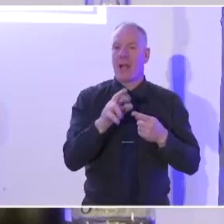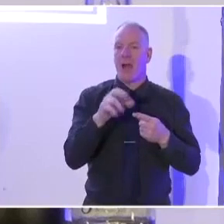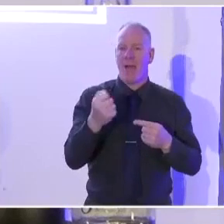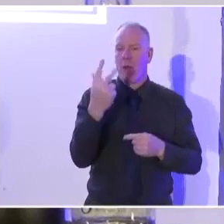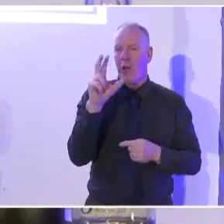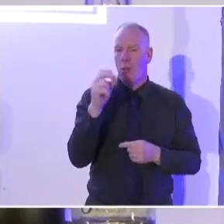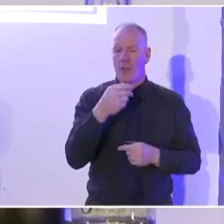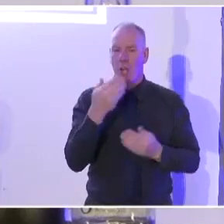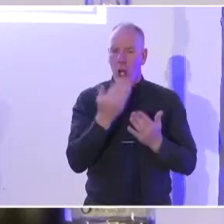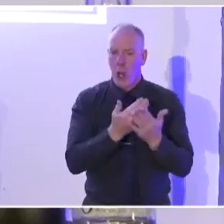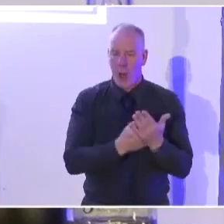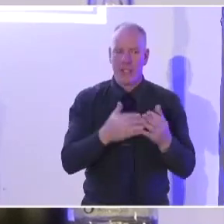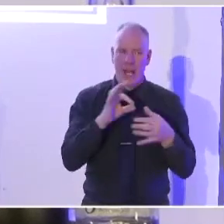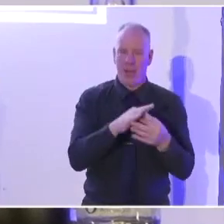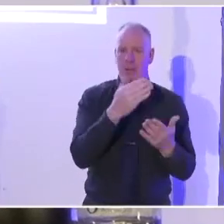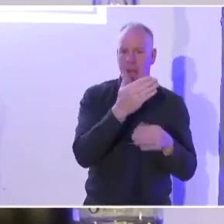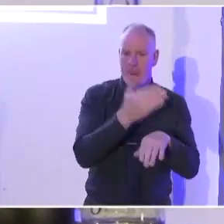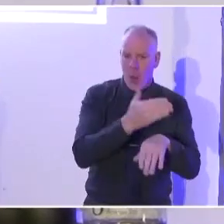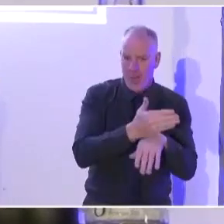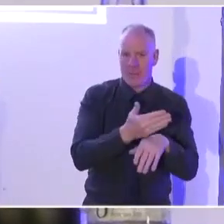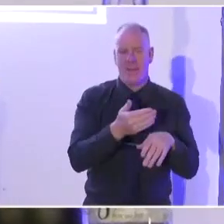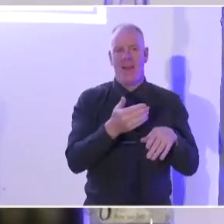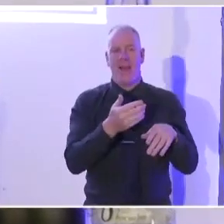on all things employment and often get dragged into